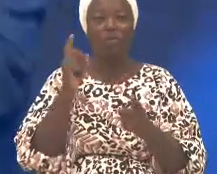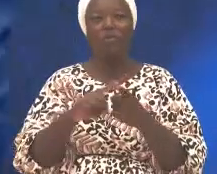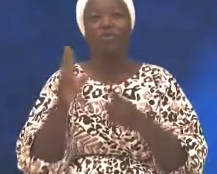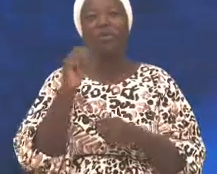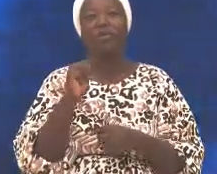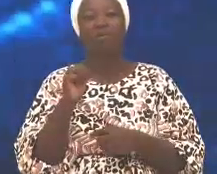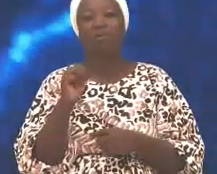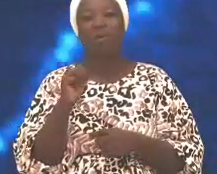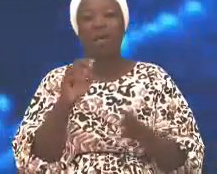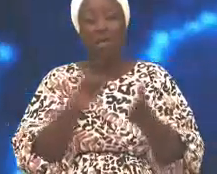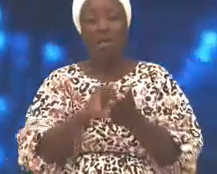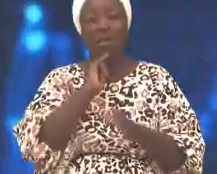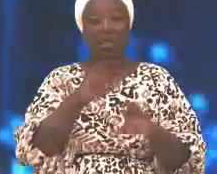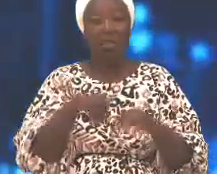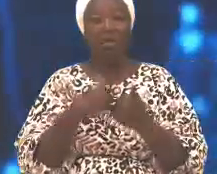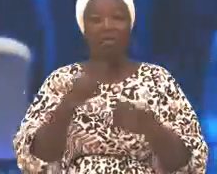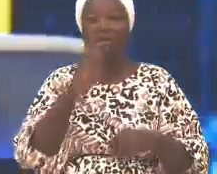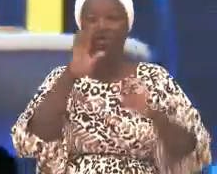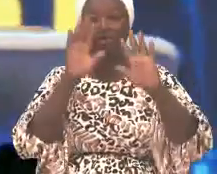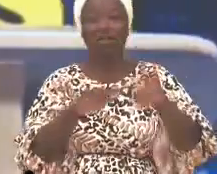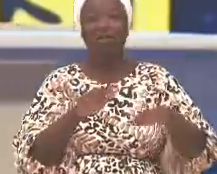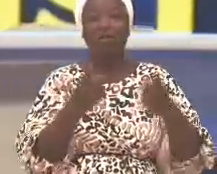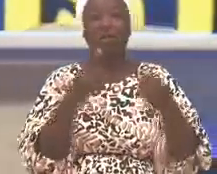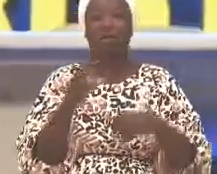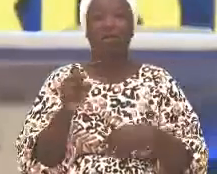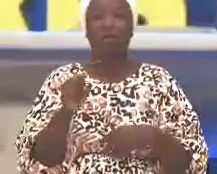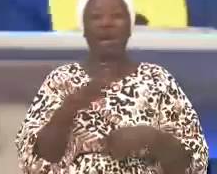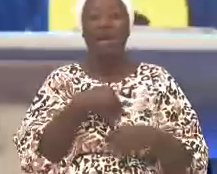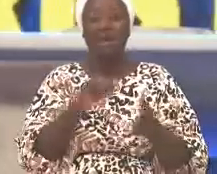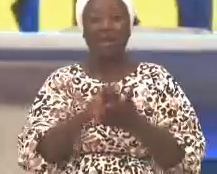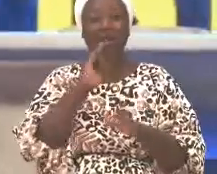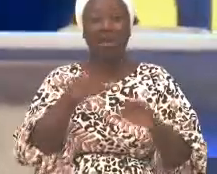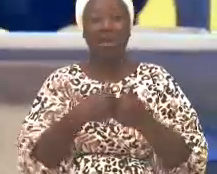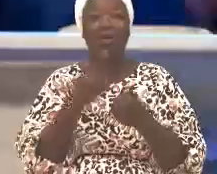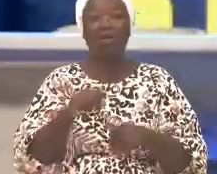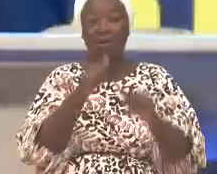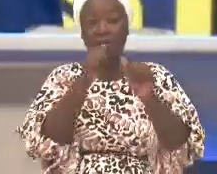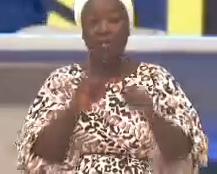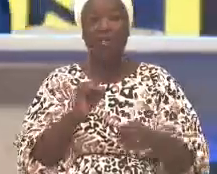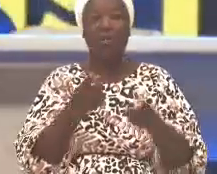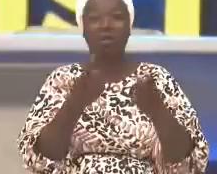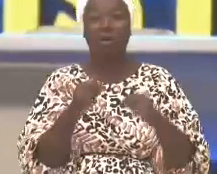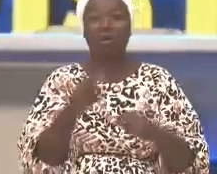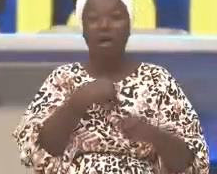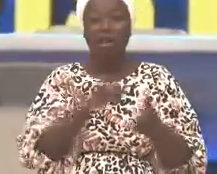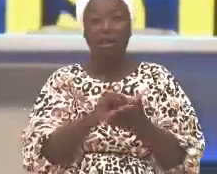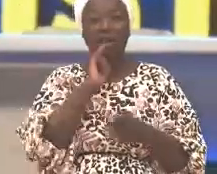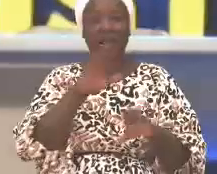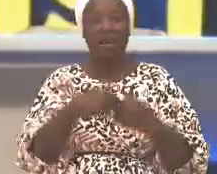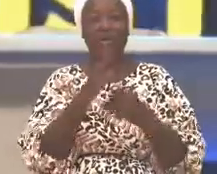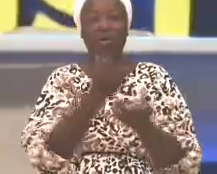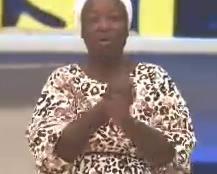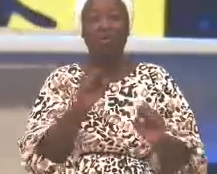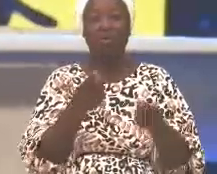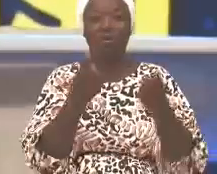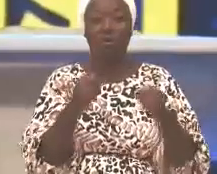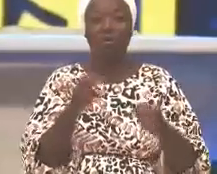how the showers come. That's how the blessings come. That's how your salvation comes. That is how